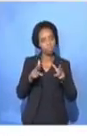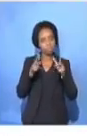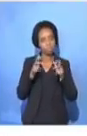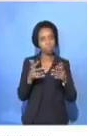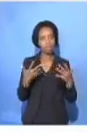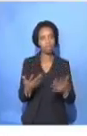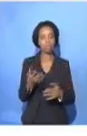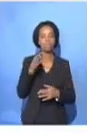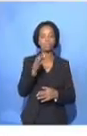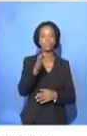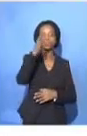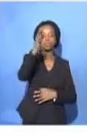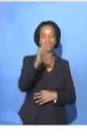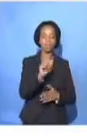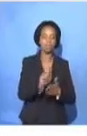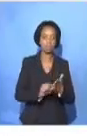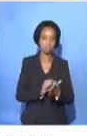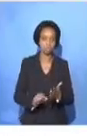future elections.